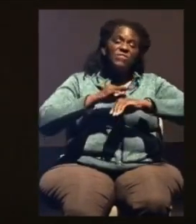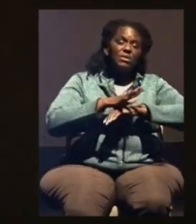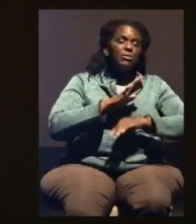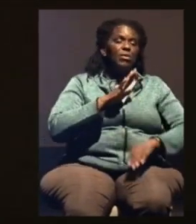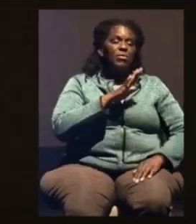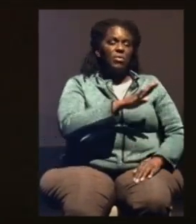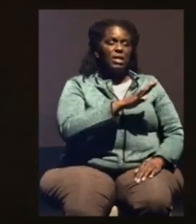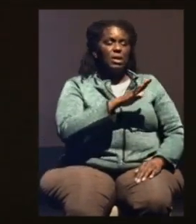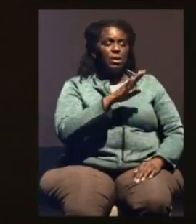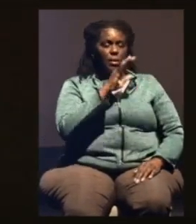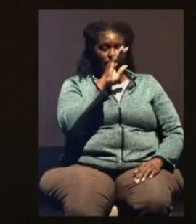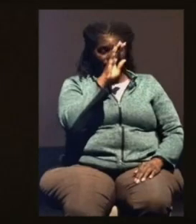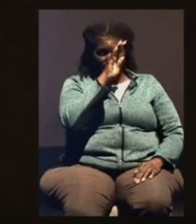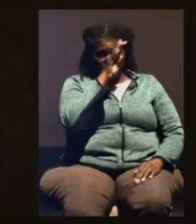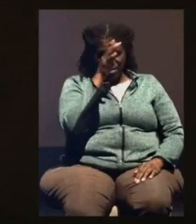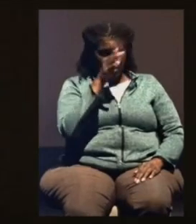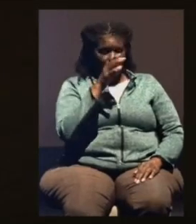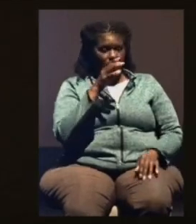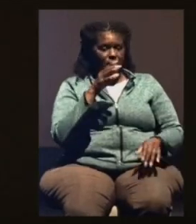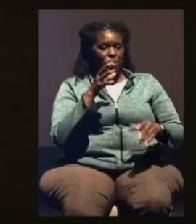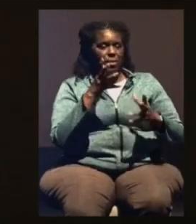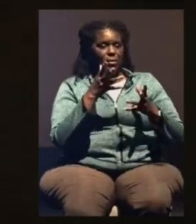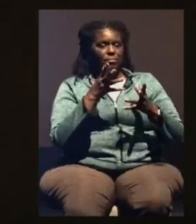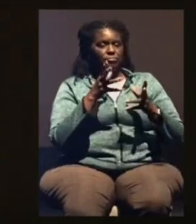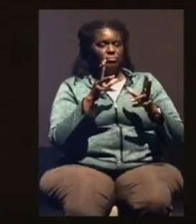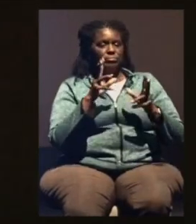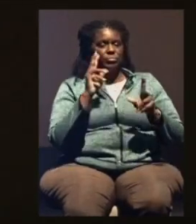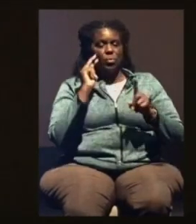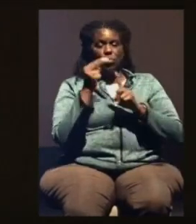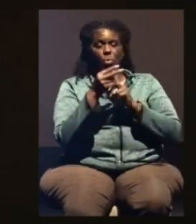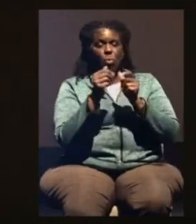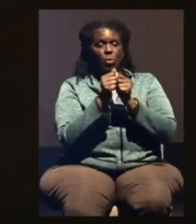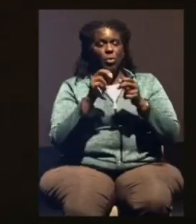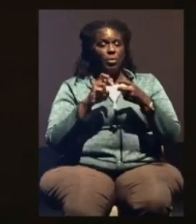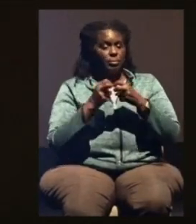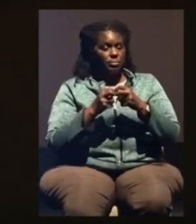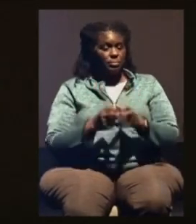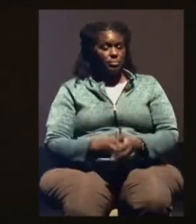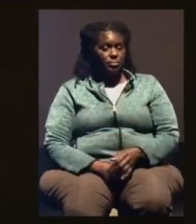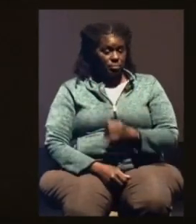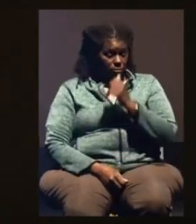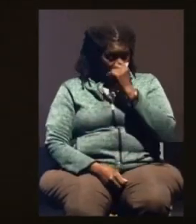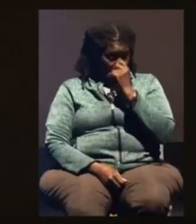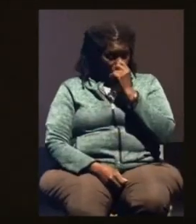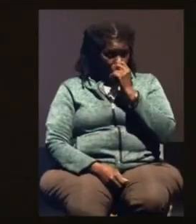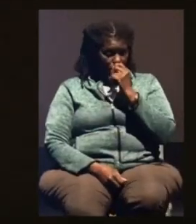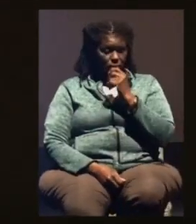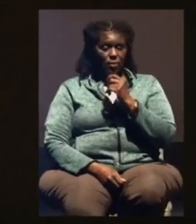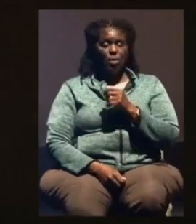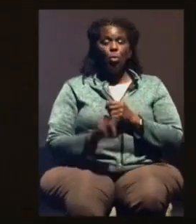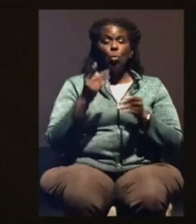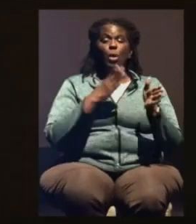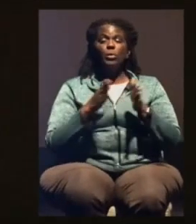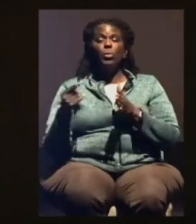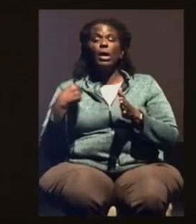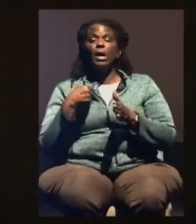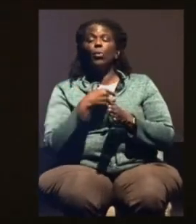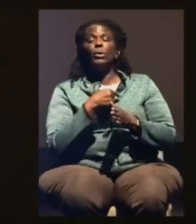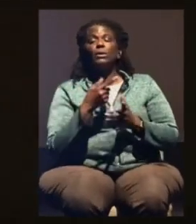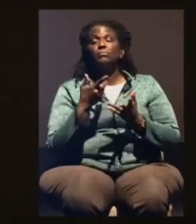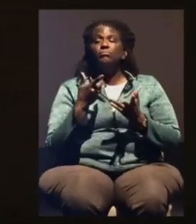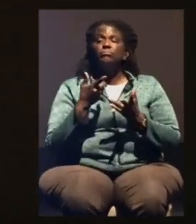tell, in wanting to deal with these systemic problems, starting with food insecurity? Well, one of the ways that we've dealt with